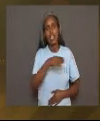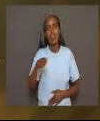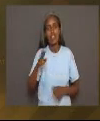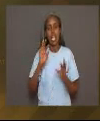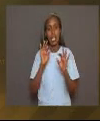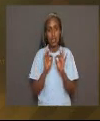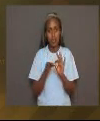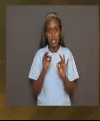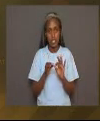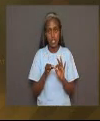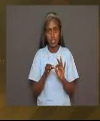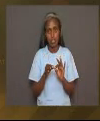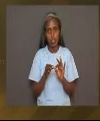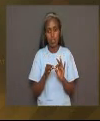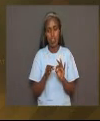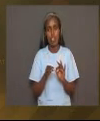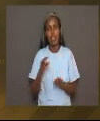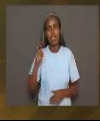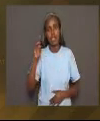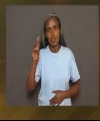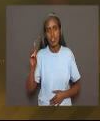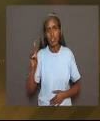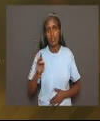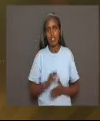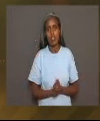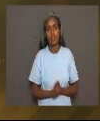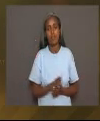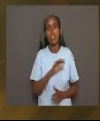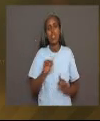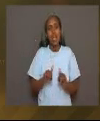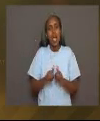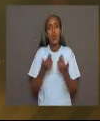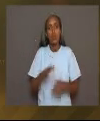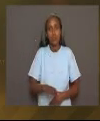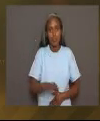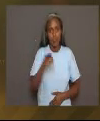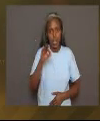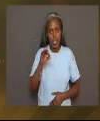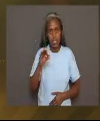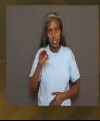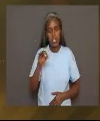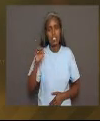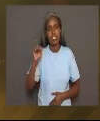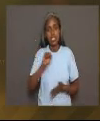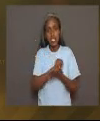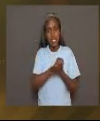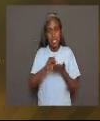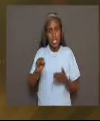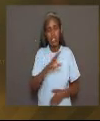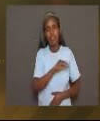graphical definition of a derivative and how to find the